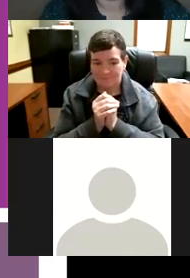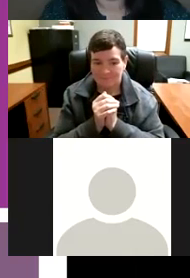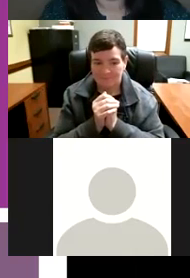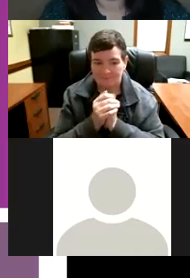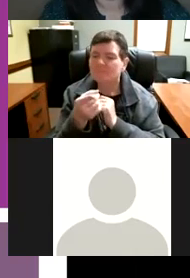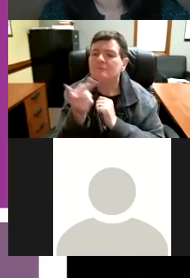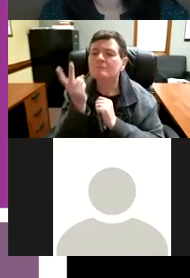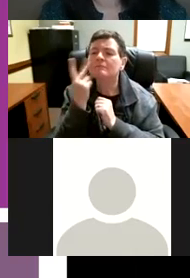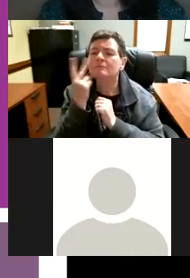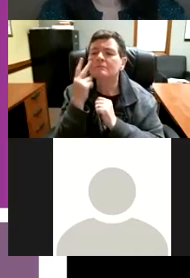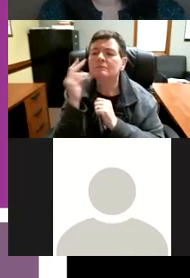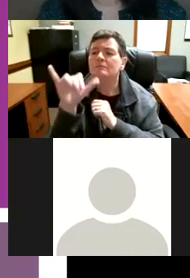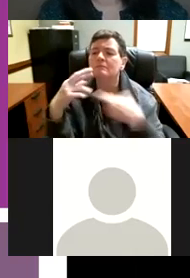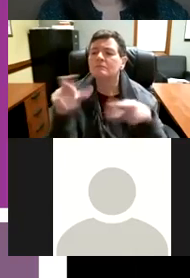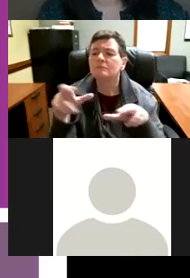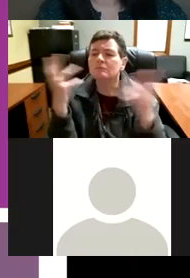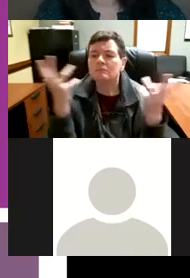What do you see in this room?